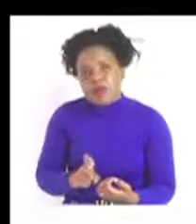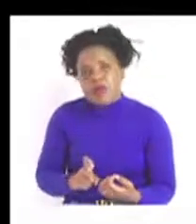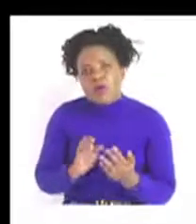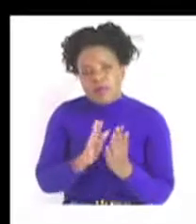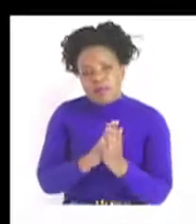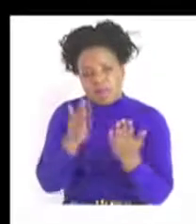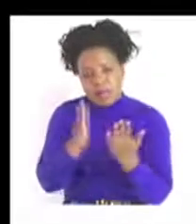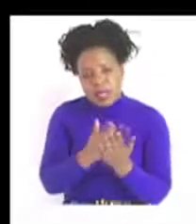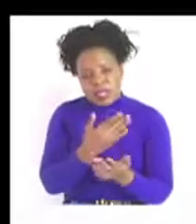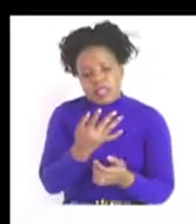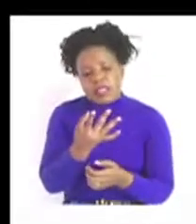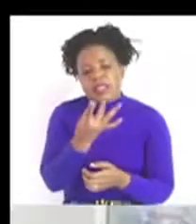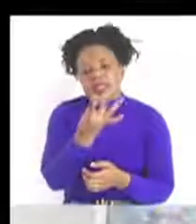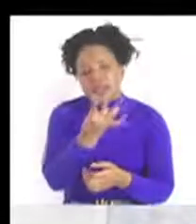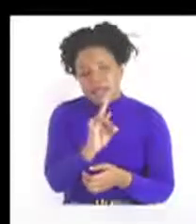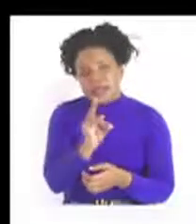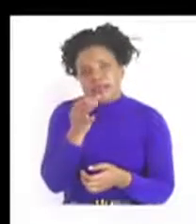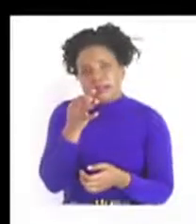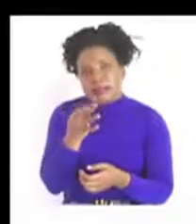own